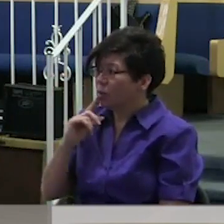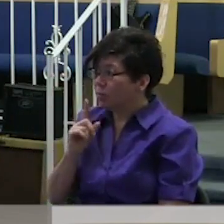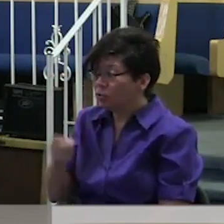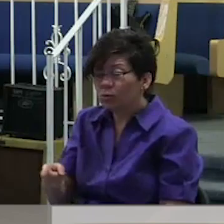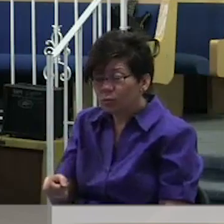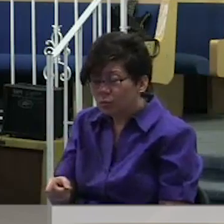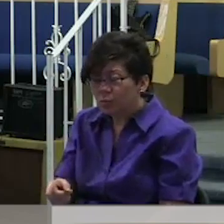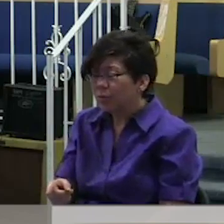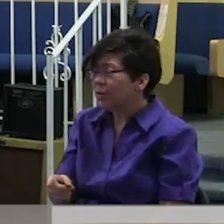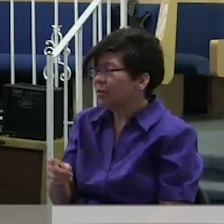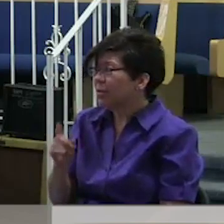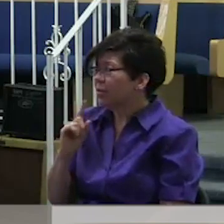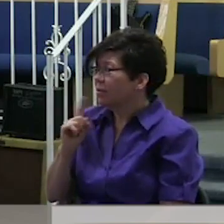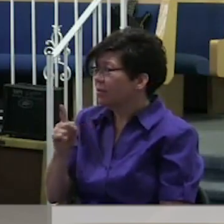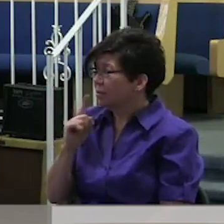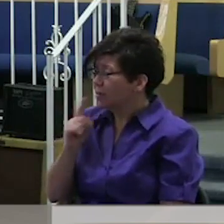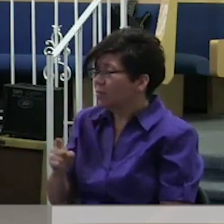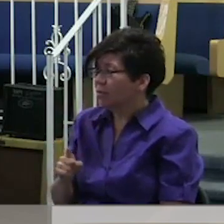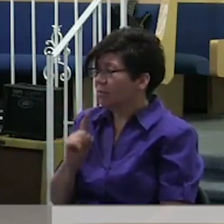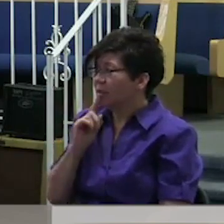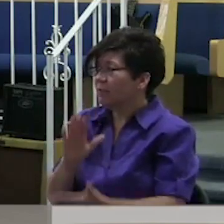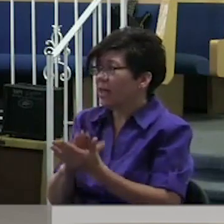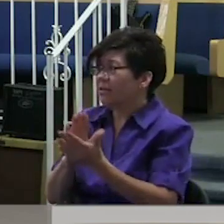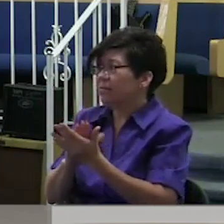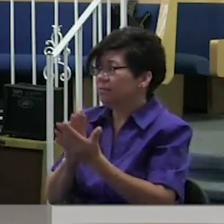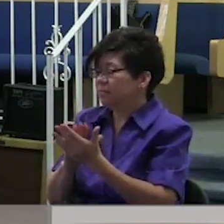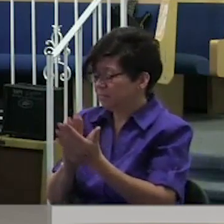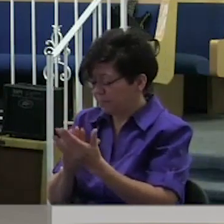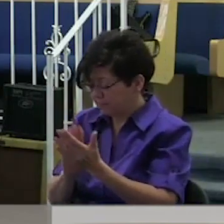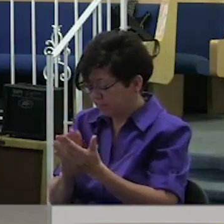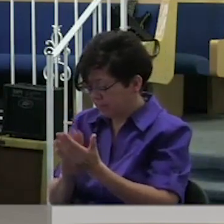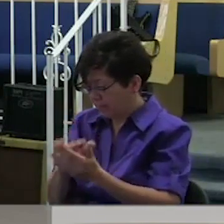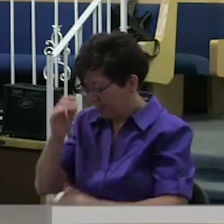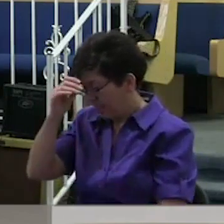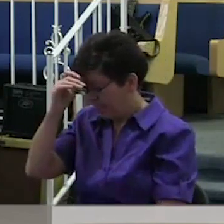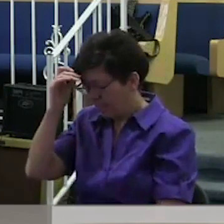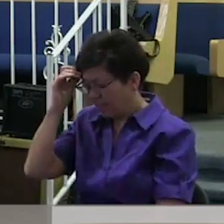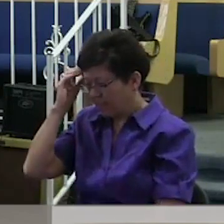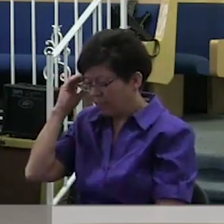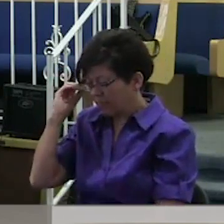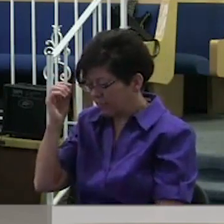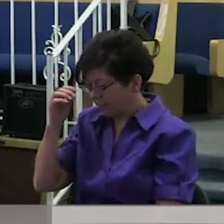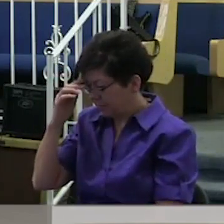you, put your hands together for the Lord. And give God some praise.